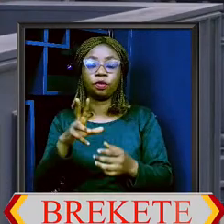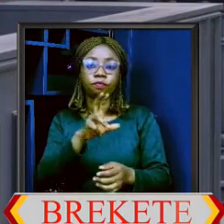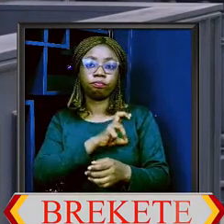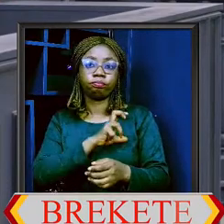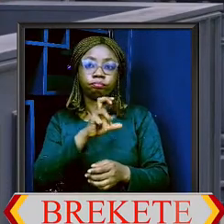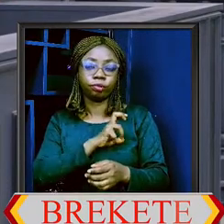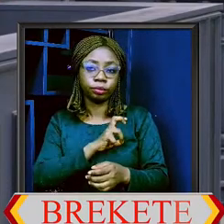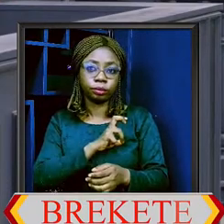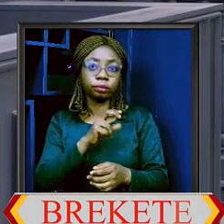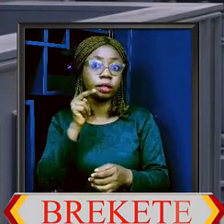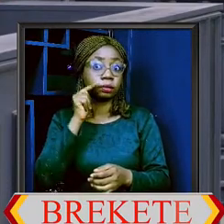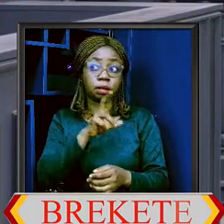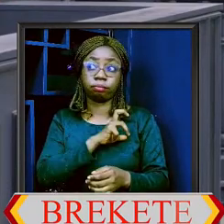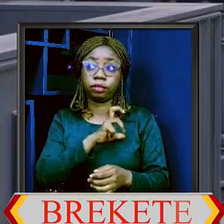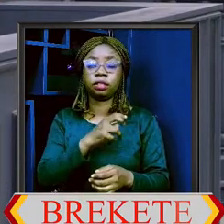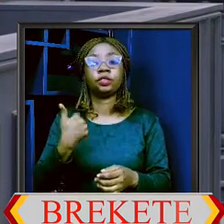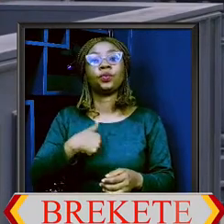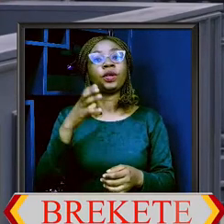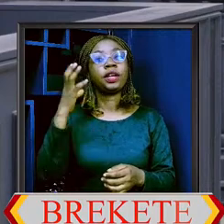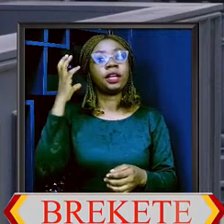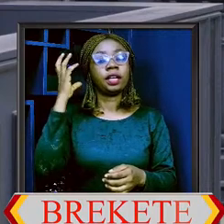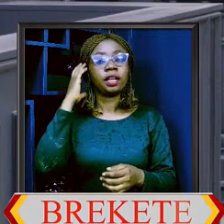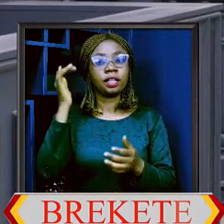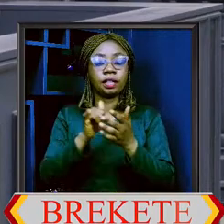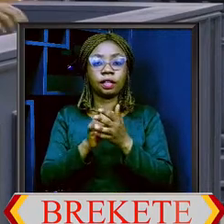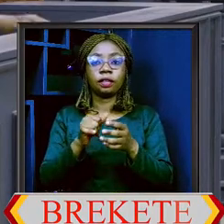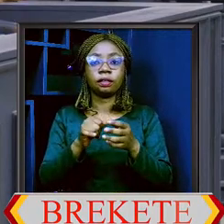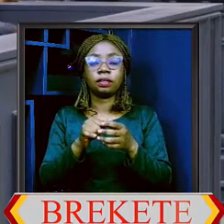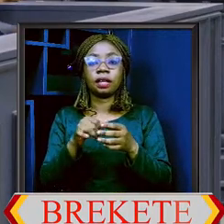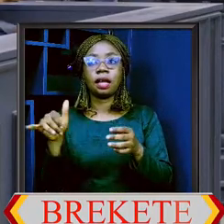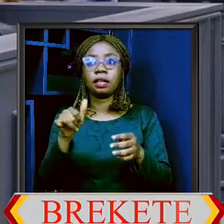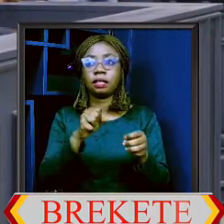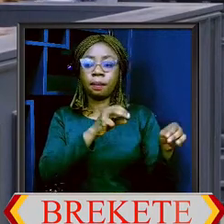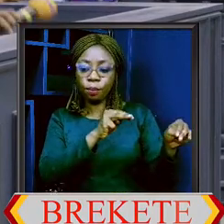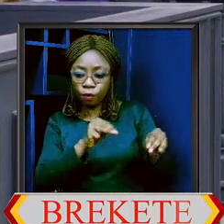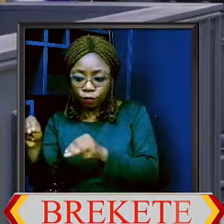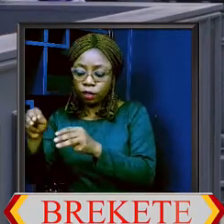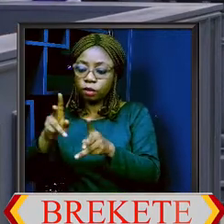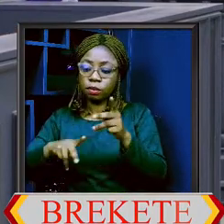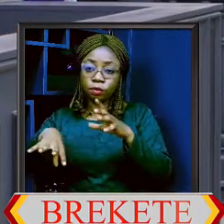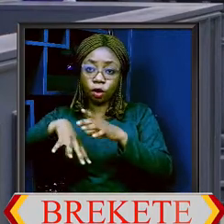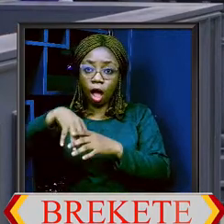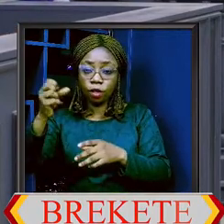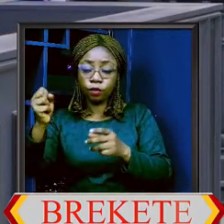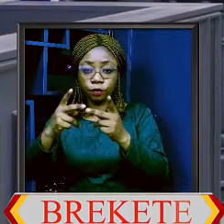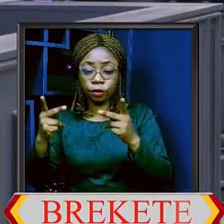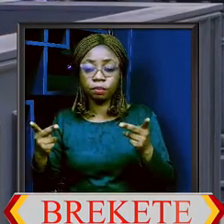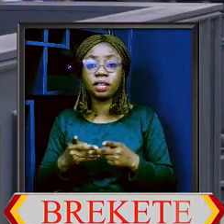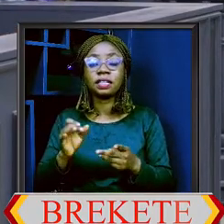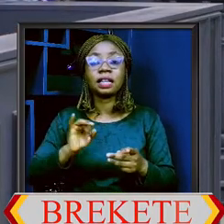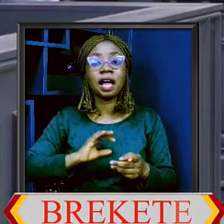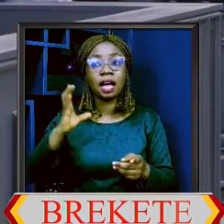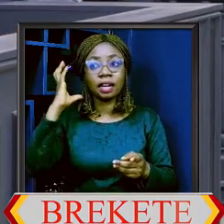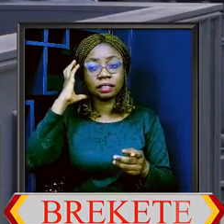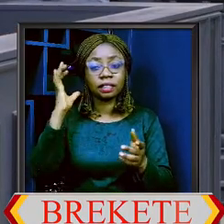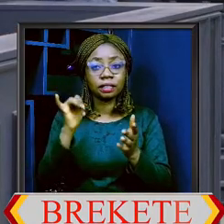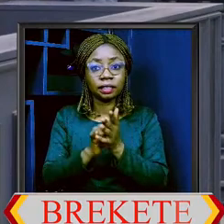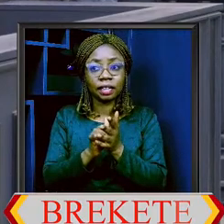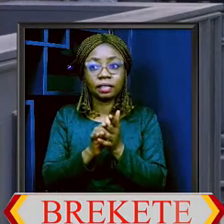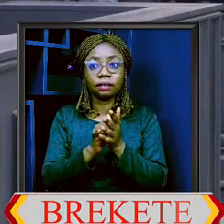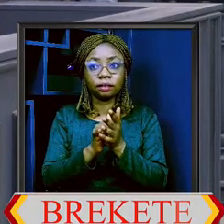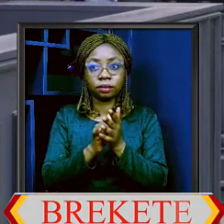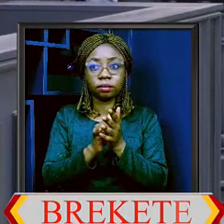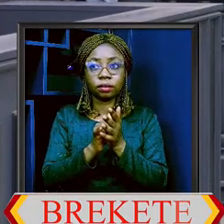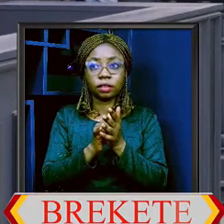hear say as they push these people out of the place I hear say